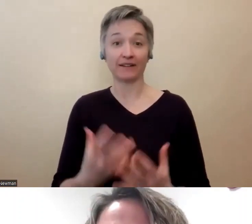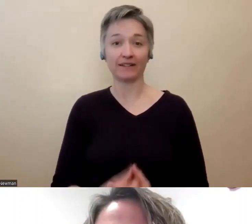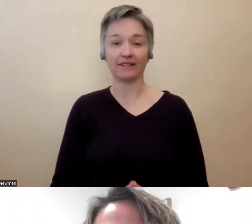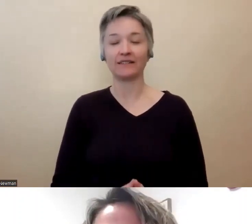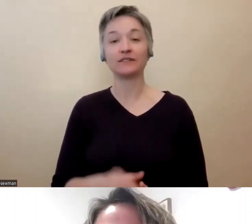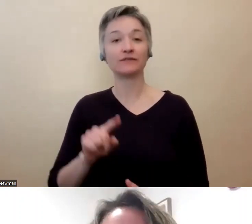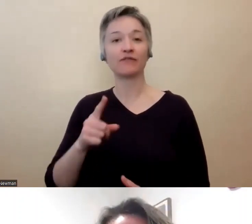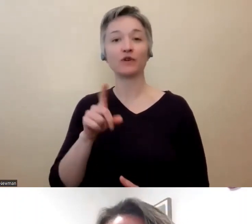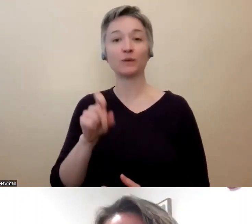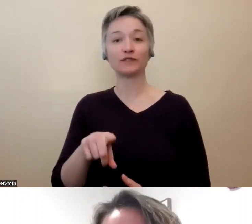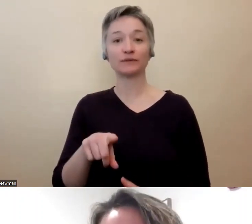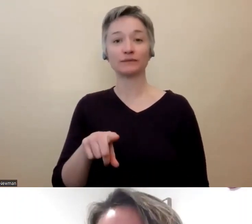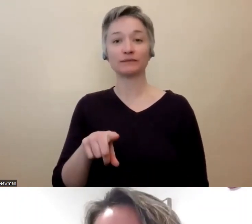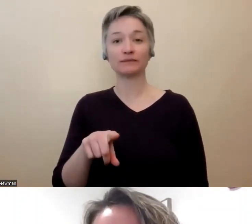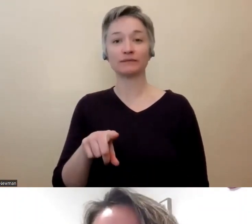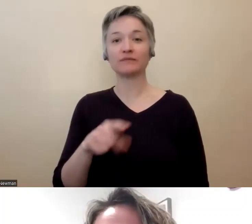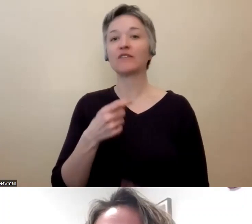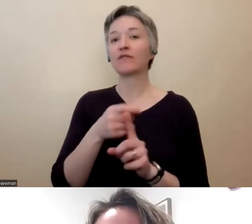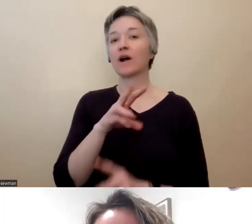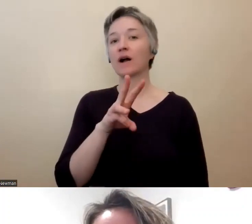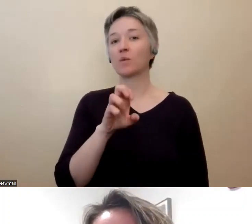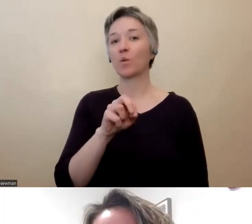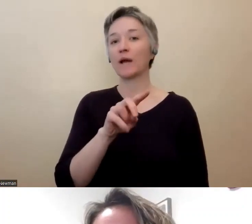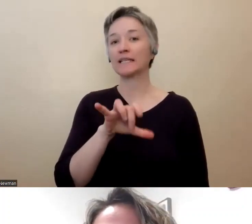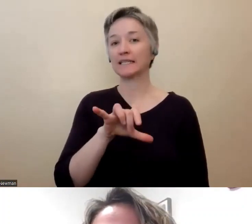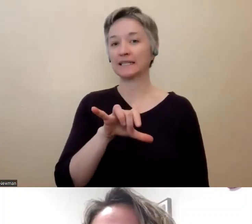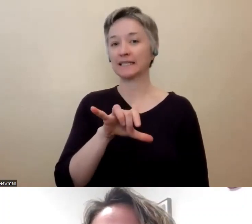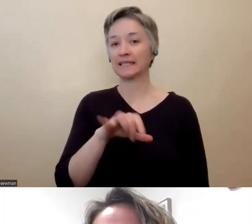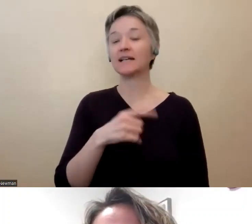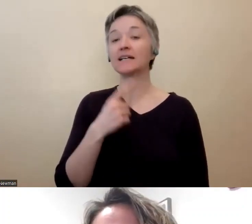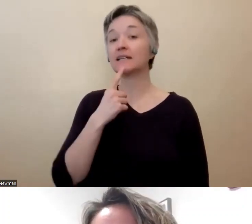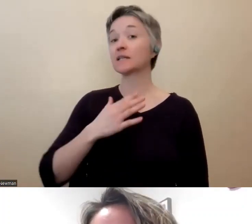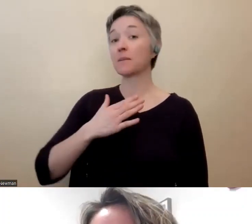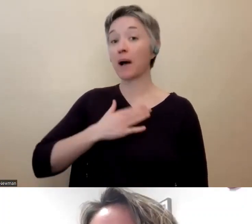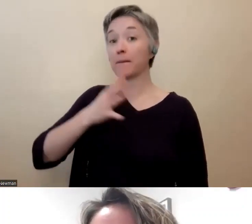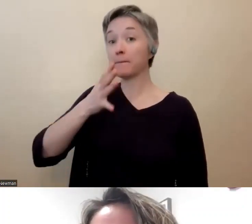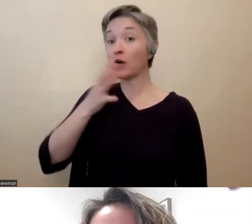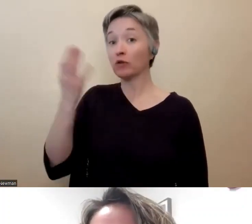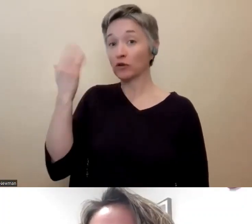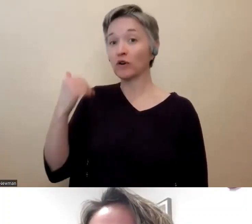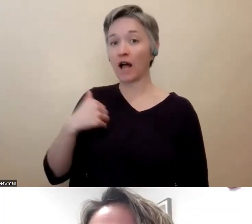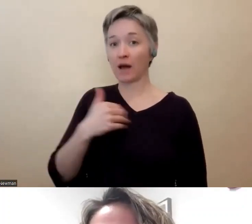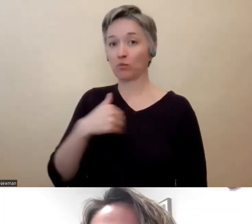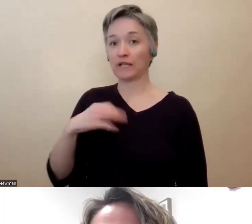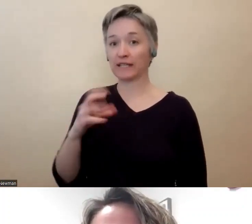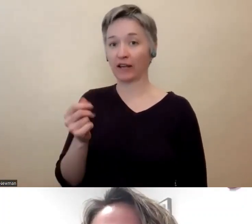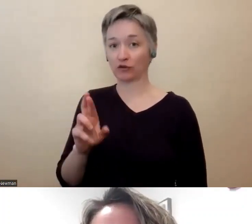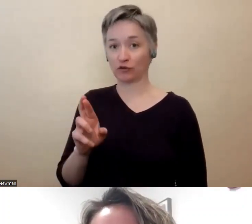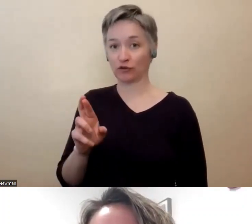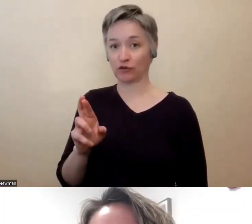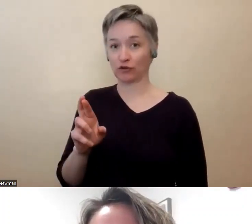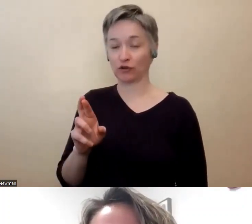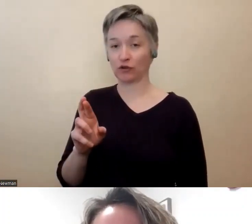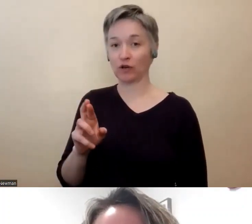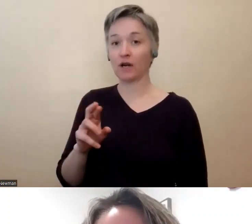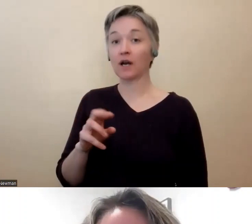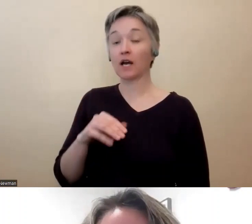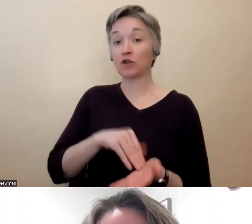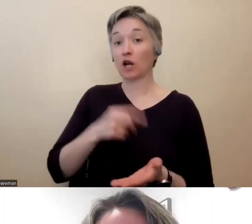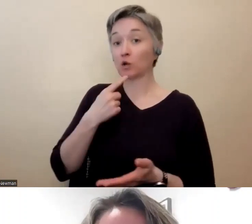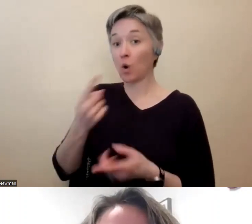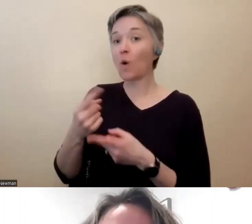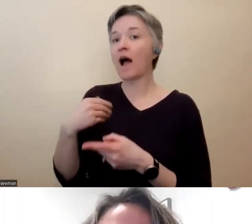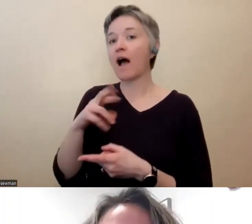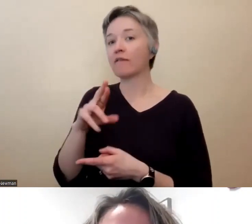first question is from Wendy. She states, my mother had breast cancer and she was told she had a rare gene and her family should